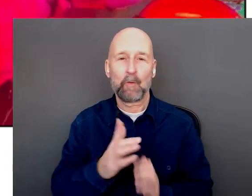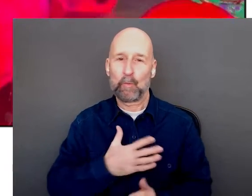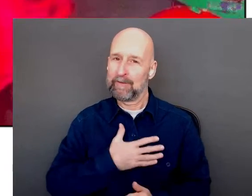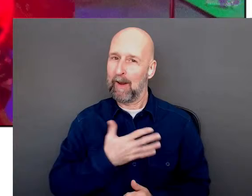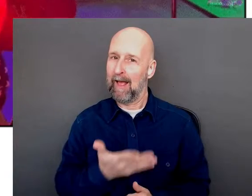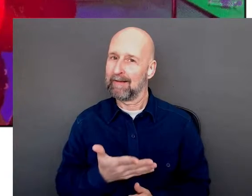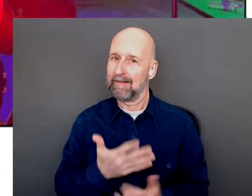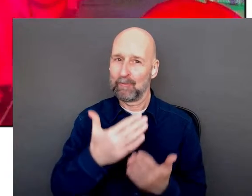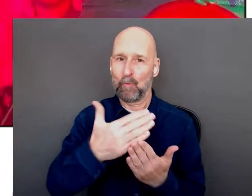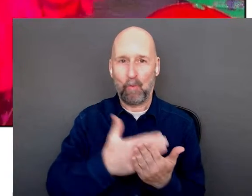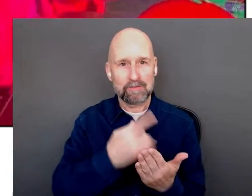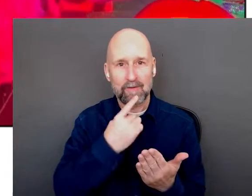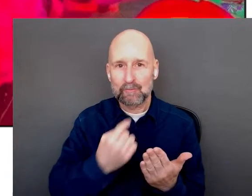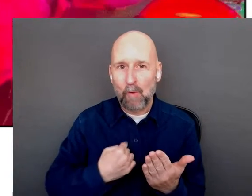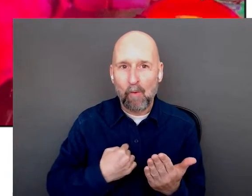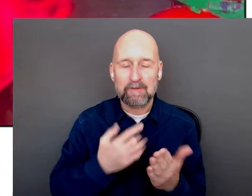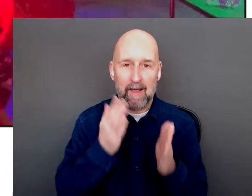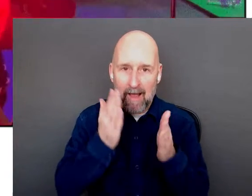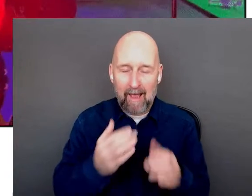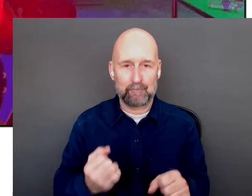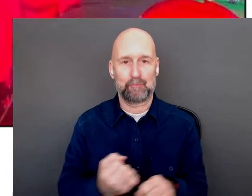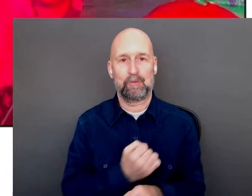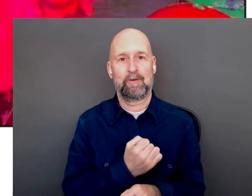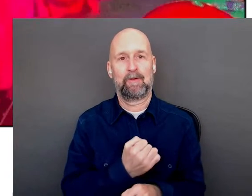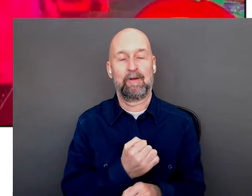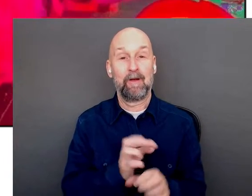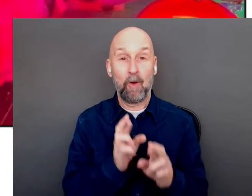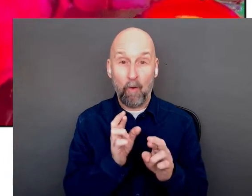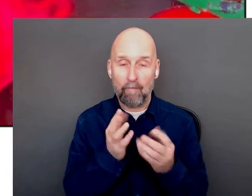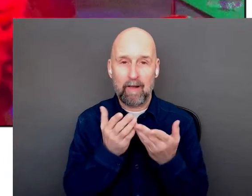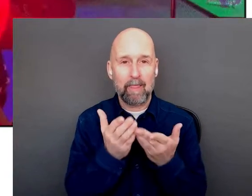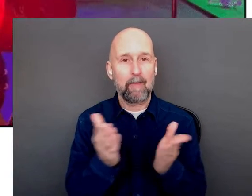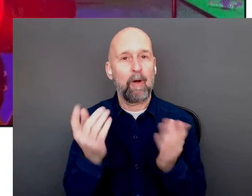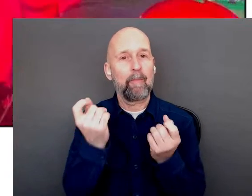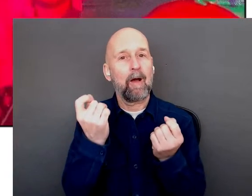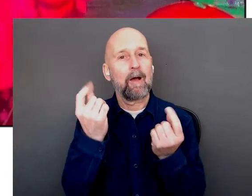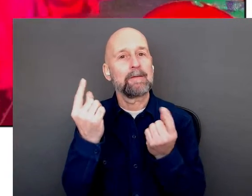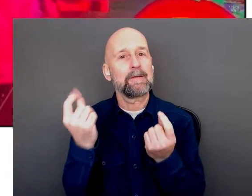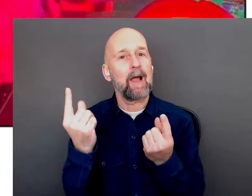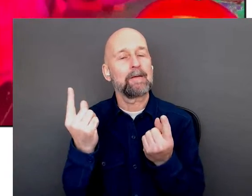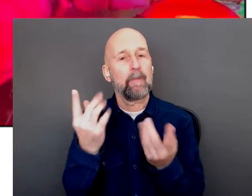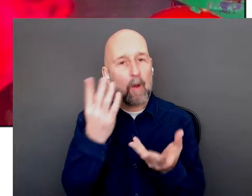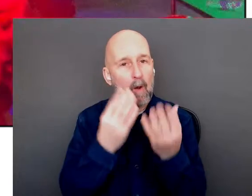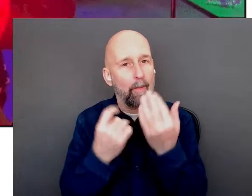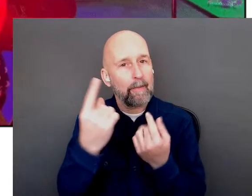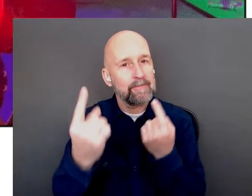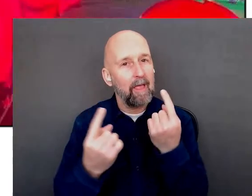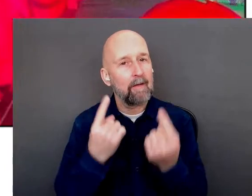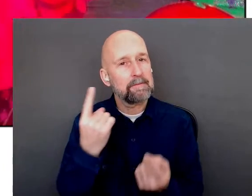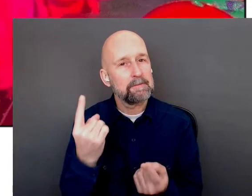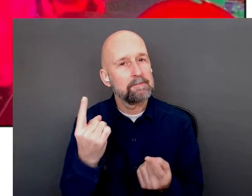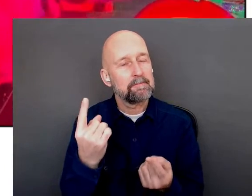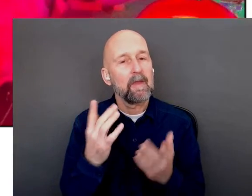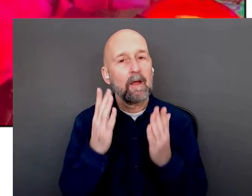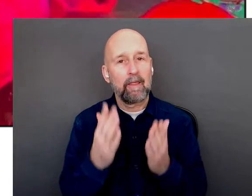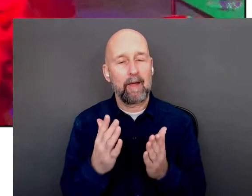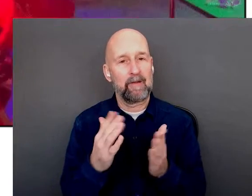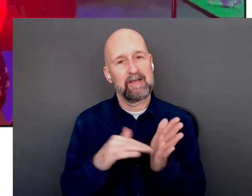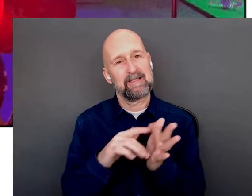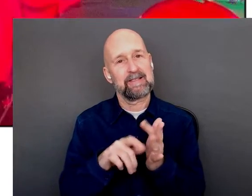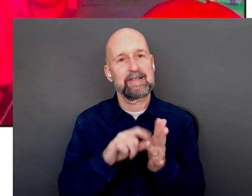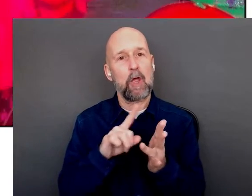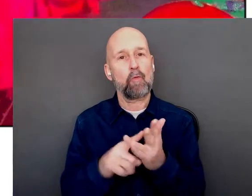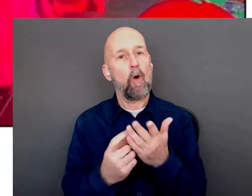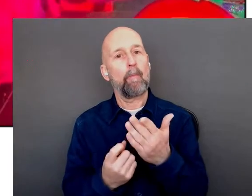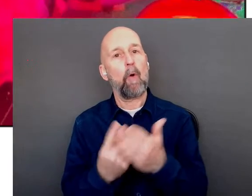told what we have to do, so we hope that public understand by themselves. So we have to come up with these zero moments where as soon as you step